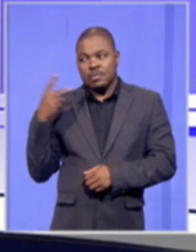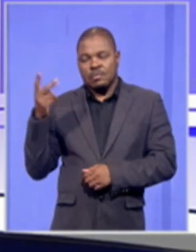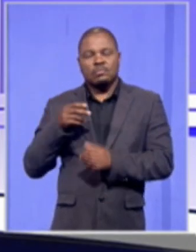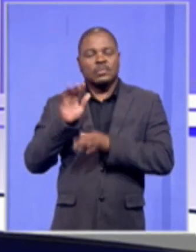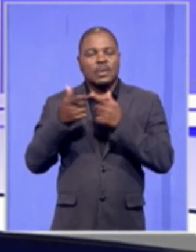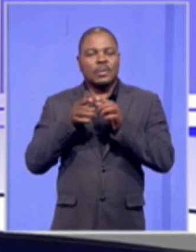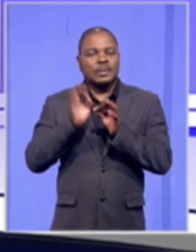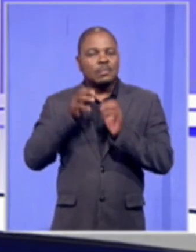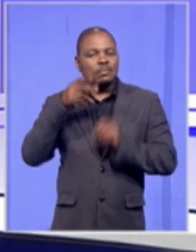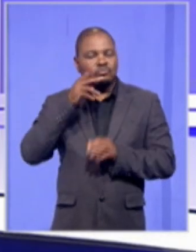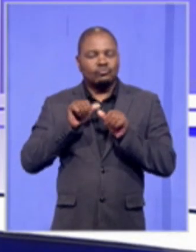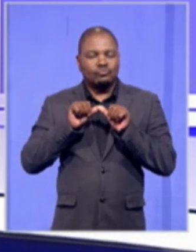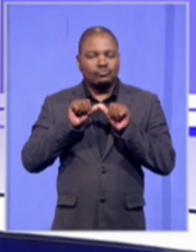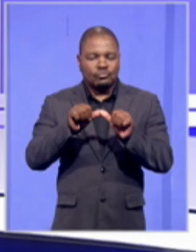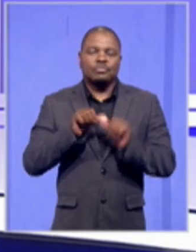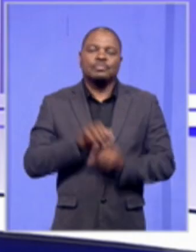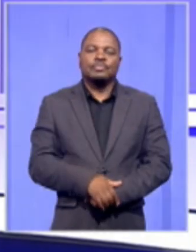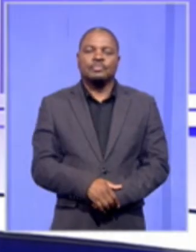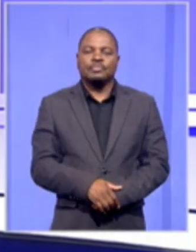wa polelo ya diatla.